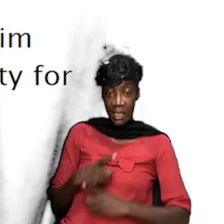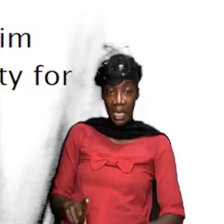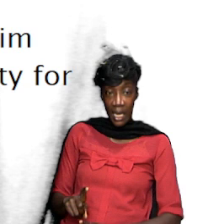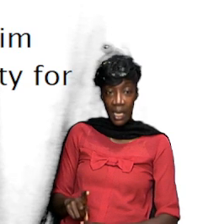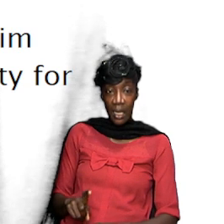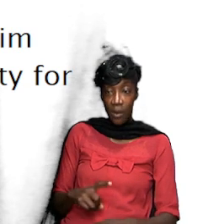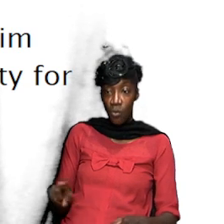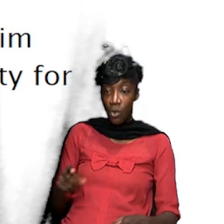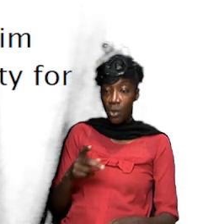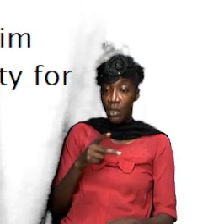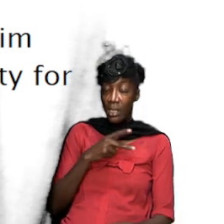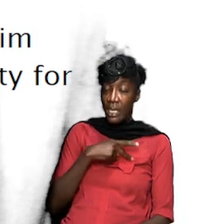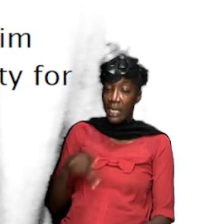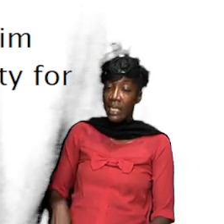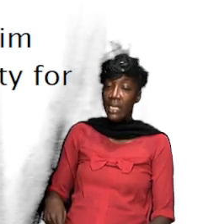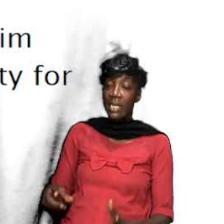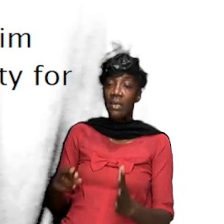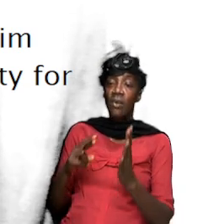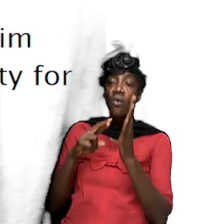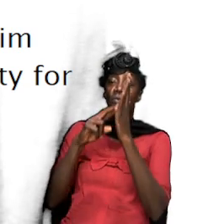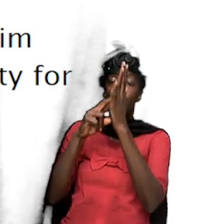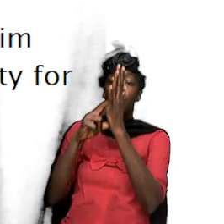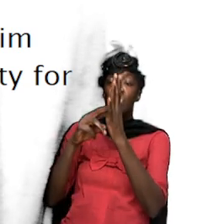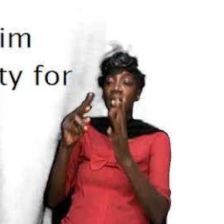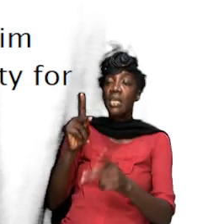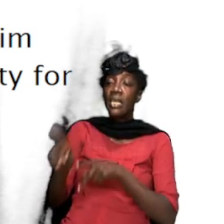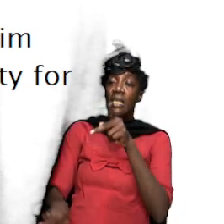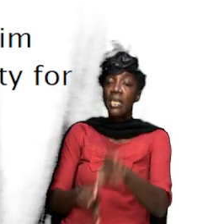was a king that represented the people.